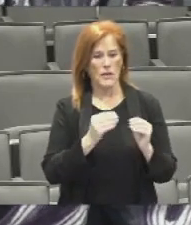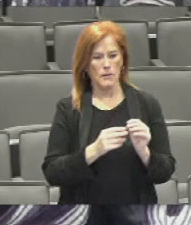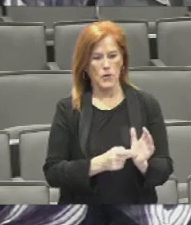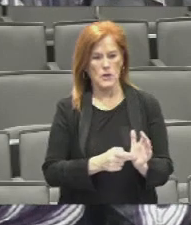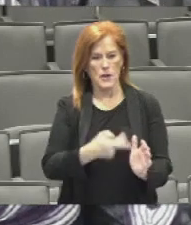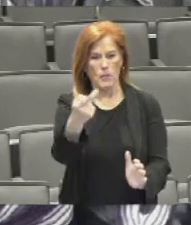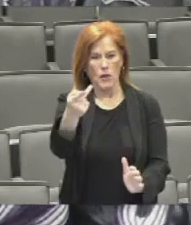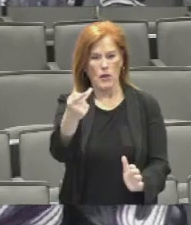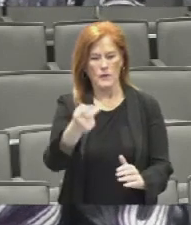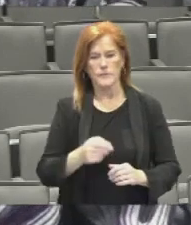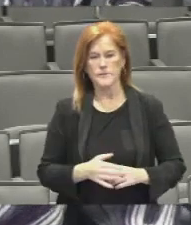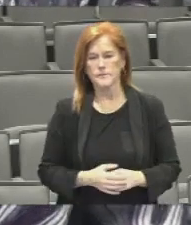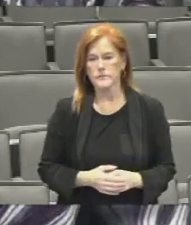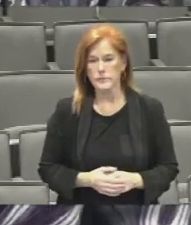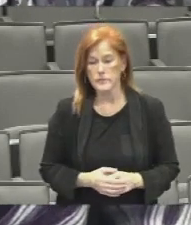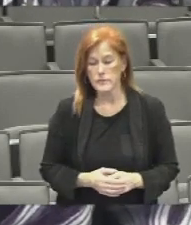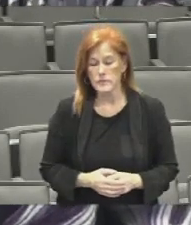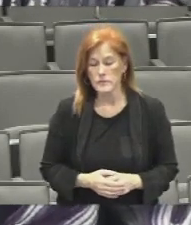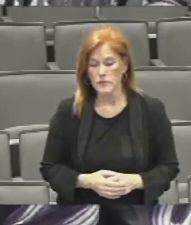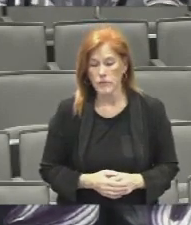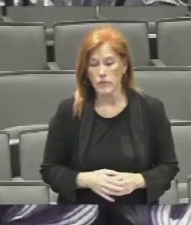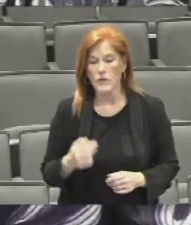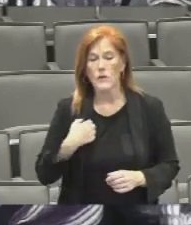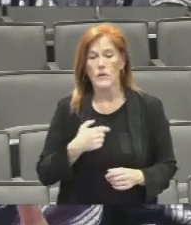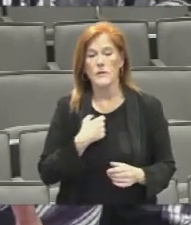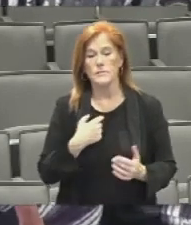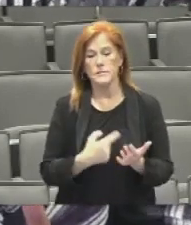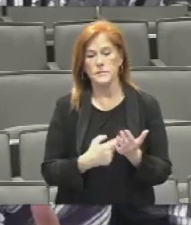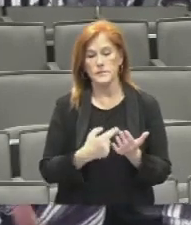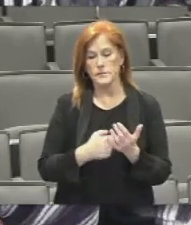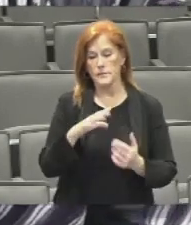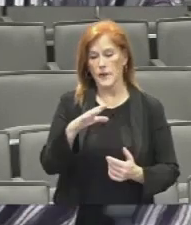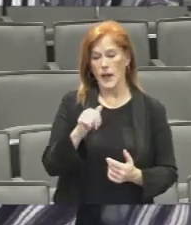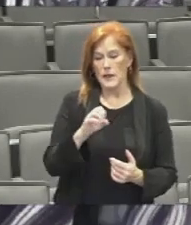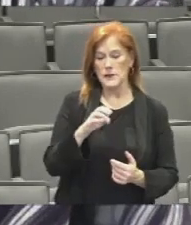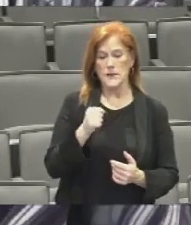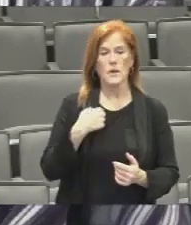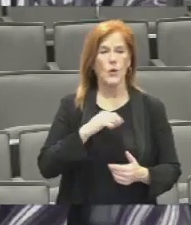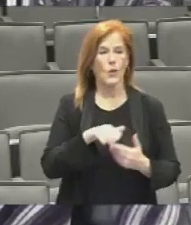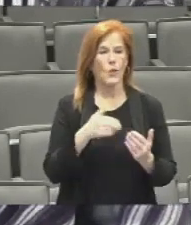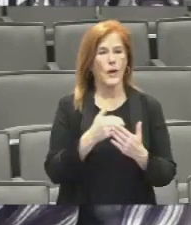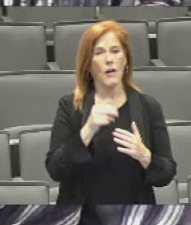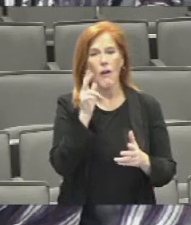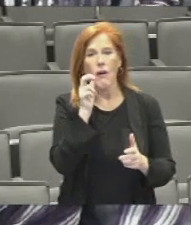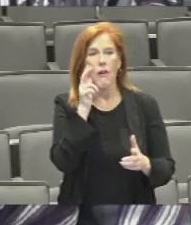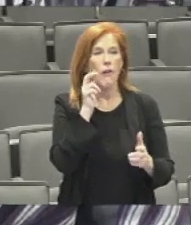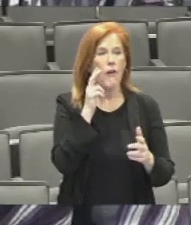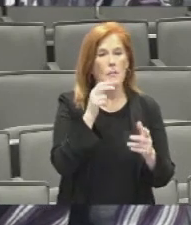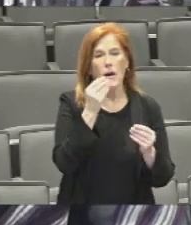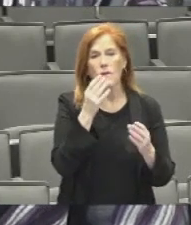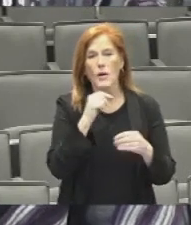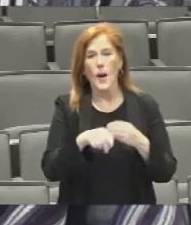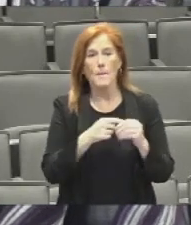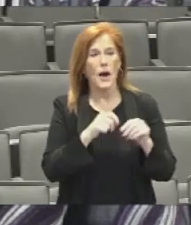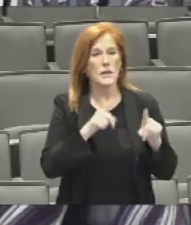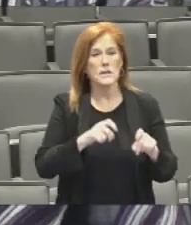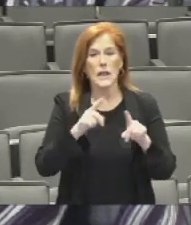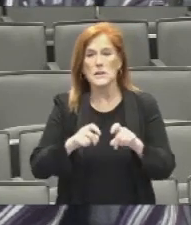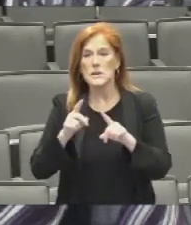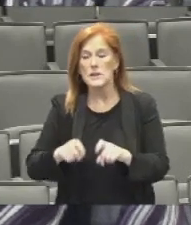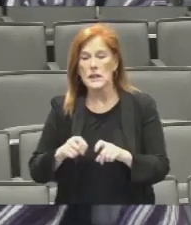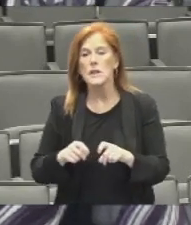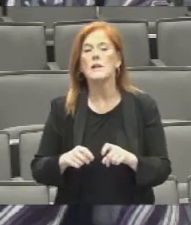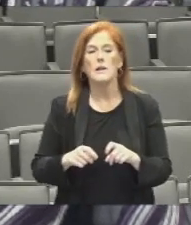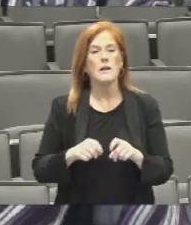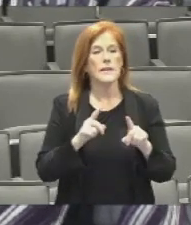When we talk about testing, and I think we all hear about where is testing going on and so on, testing is going on at